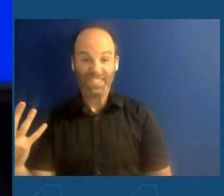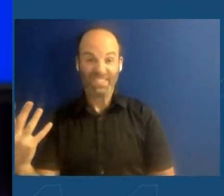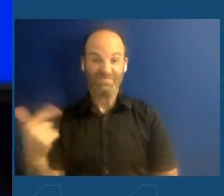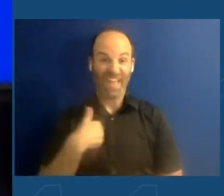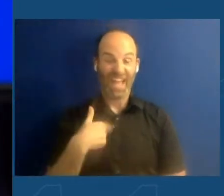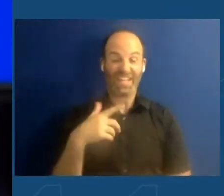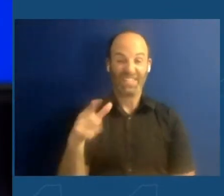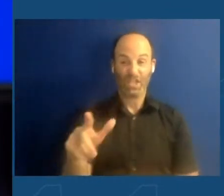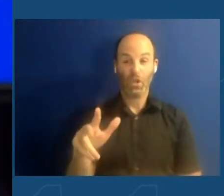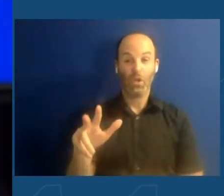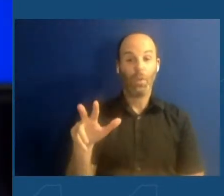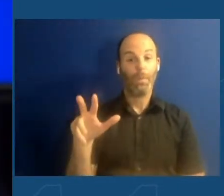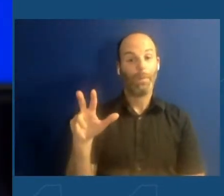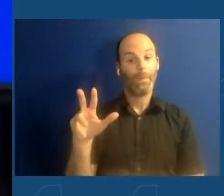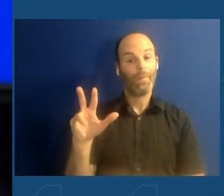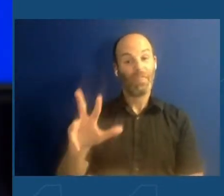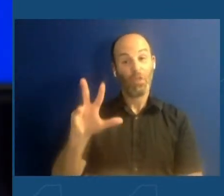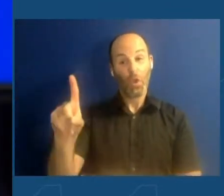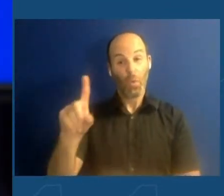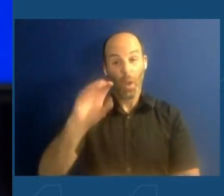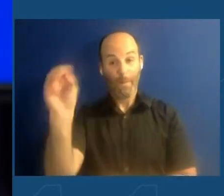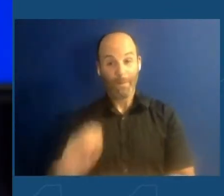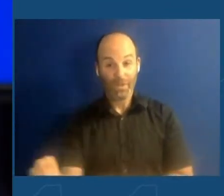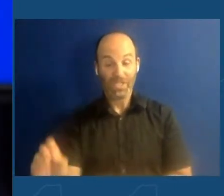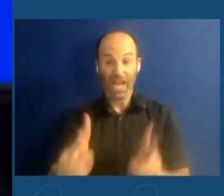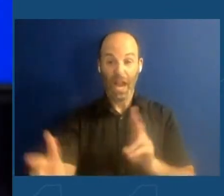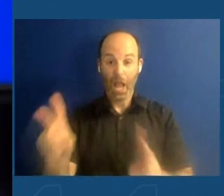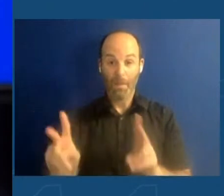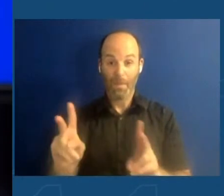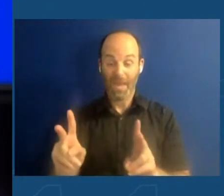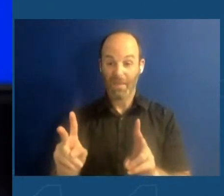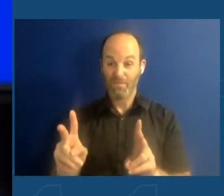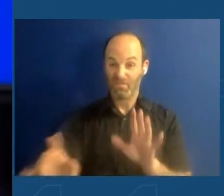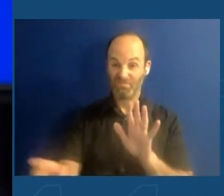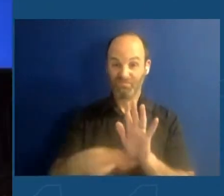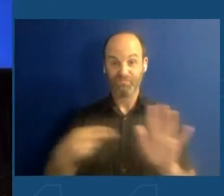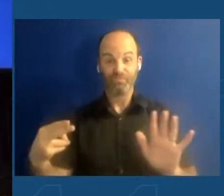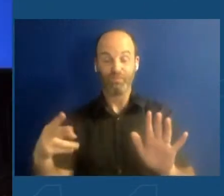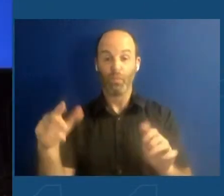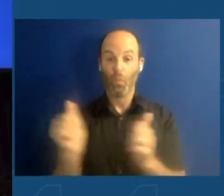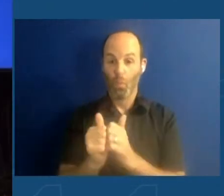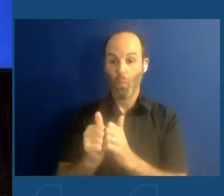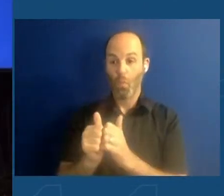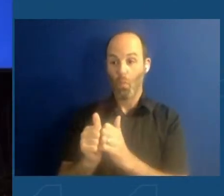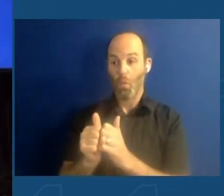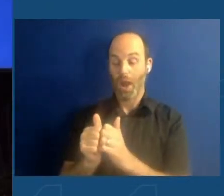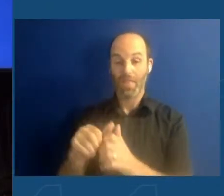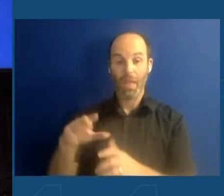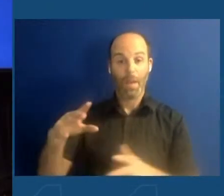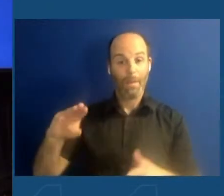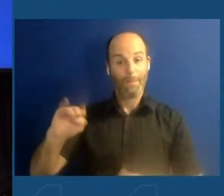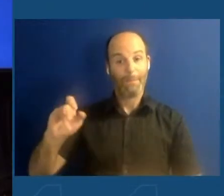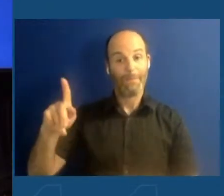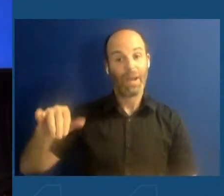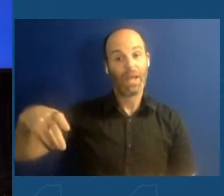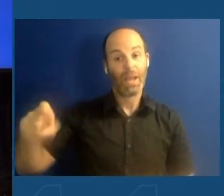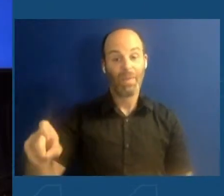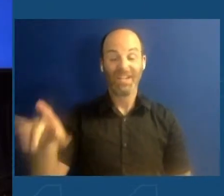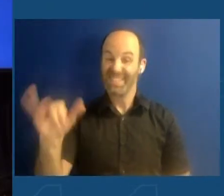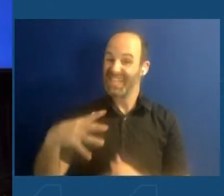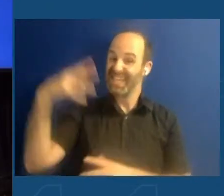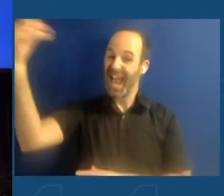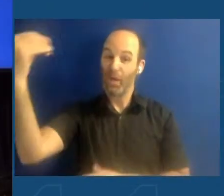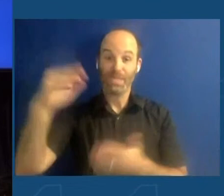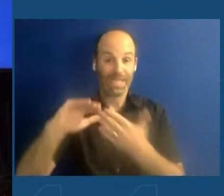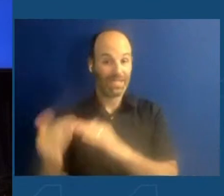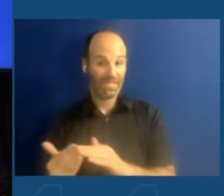31% of people diagnosed with monkeypox. And that's the cases outside the city. Issue. That's the cases outside of the That's out city. the New York city, City has outside of New also York